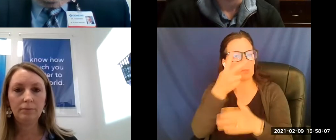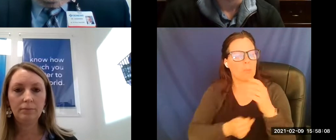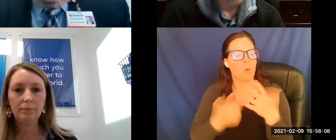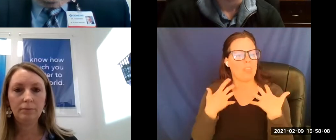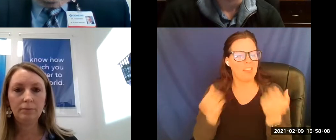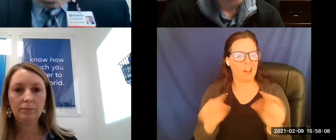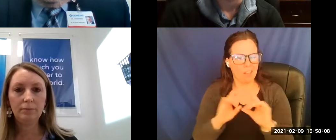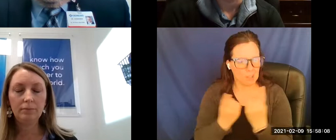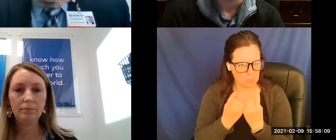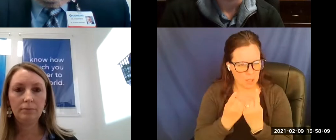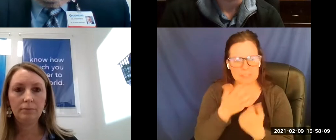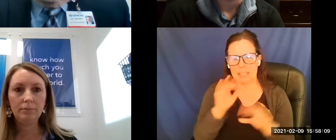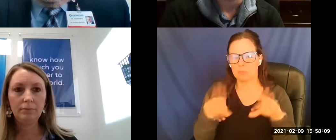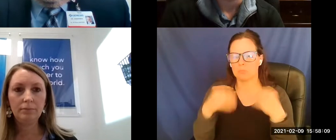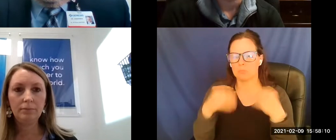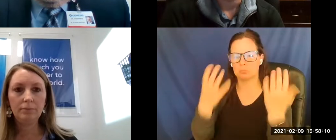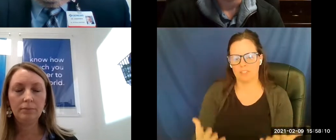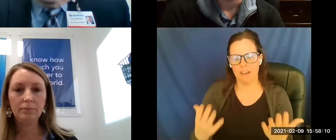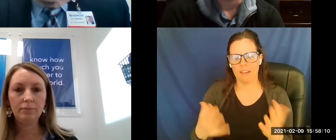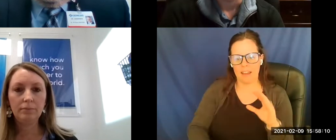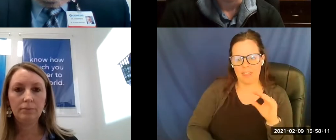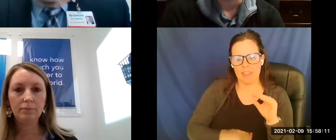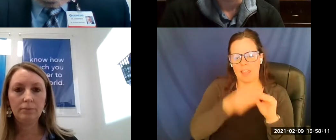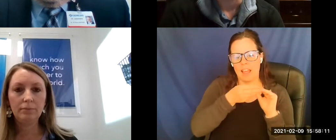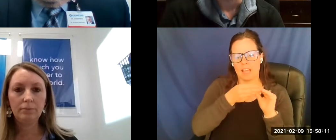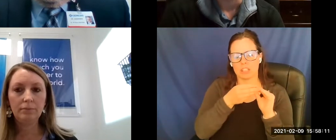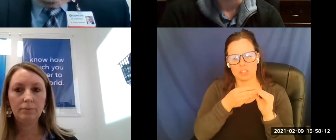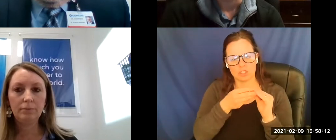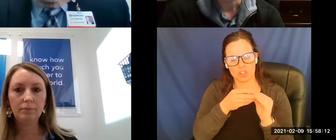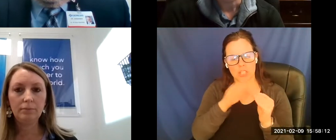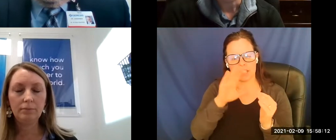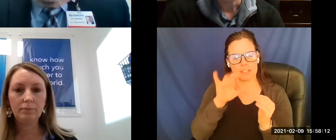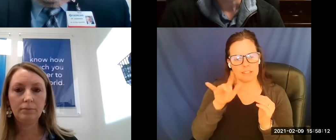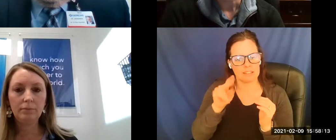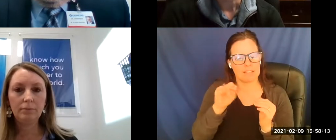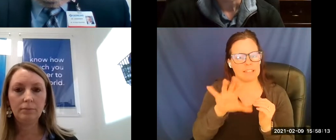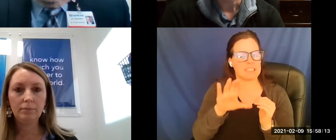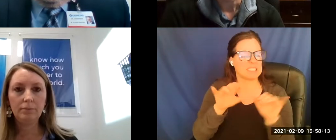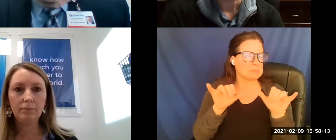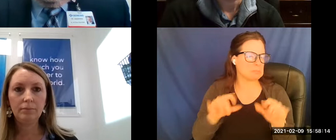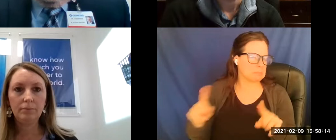and provide those extra clinics as we have been so far.